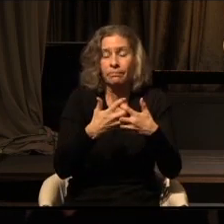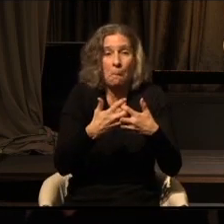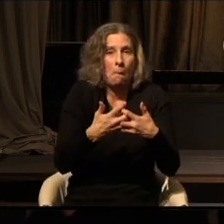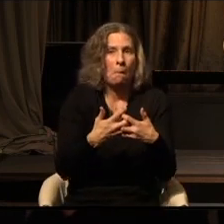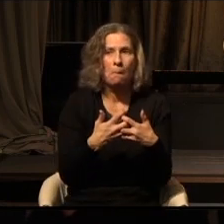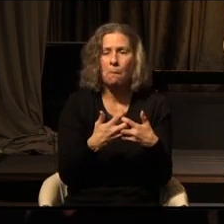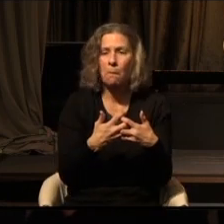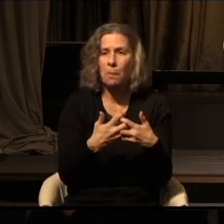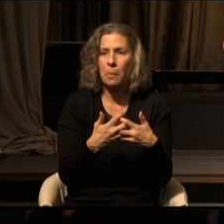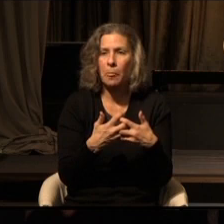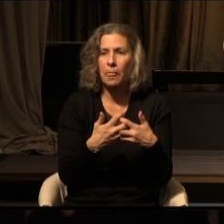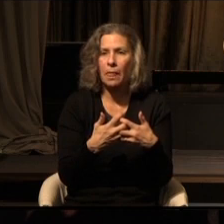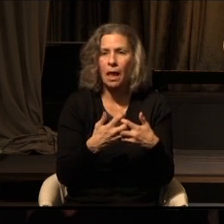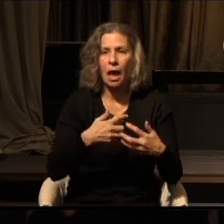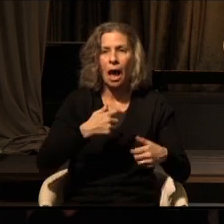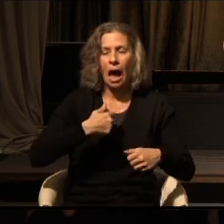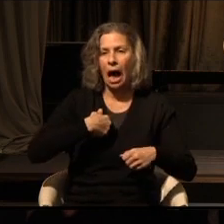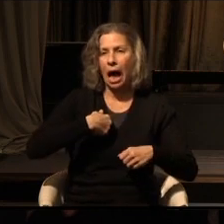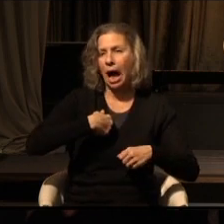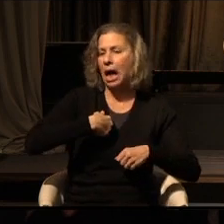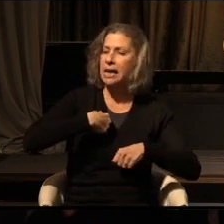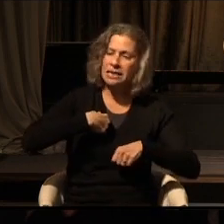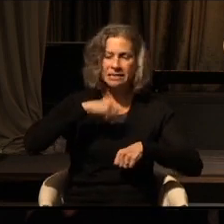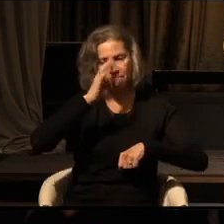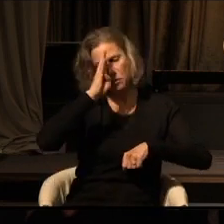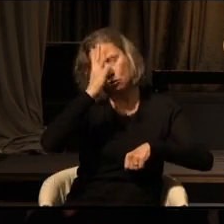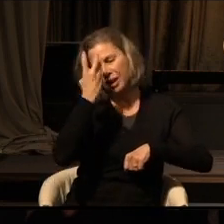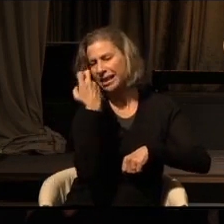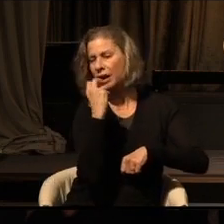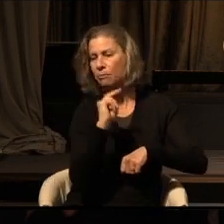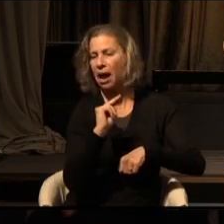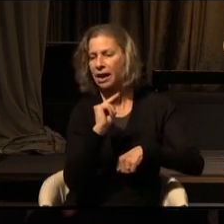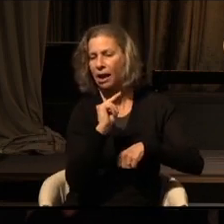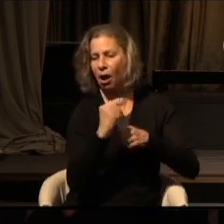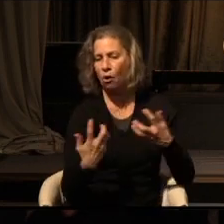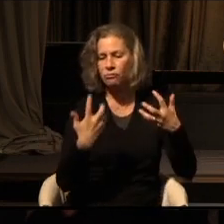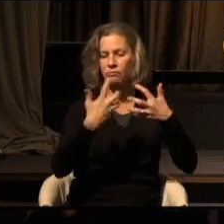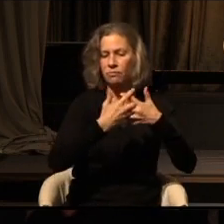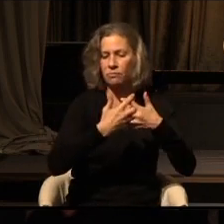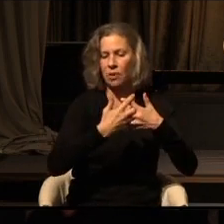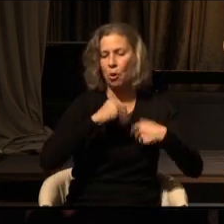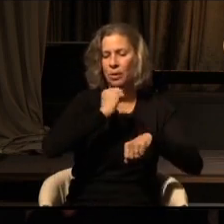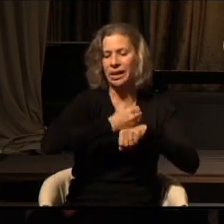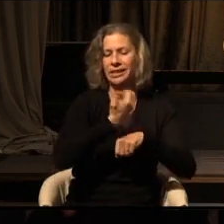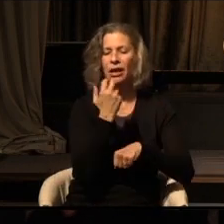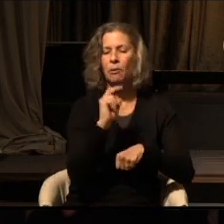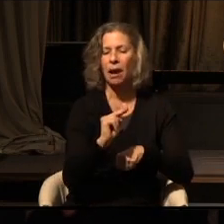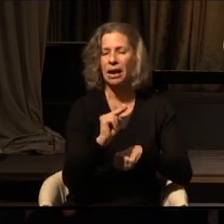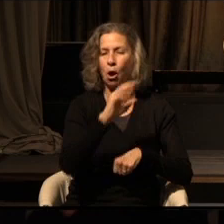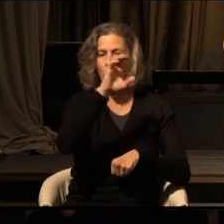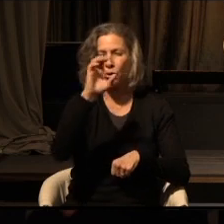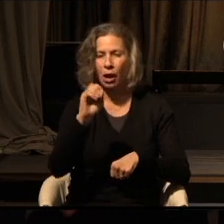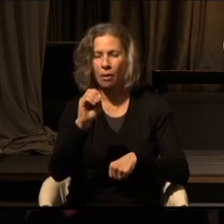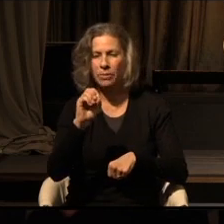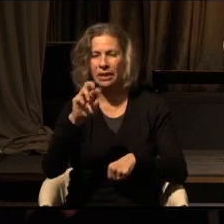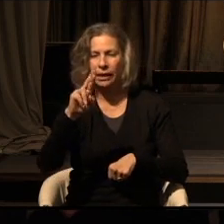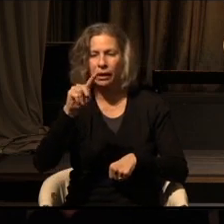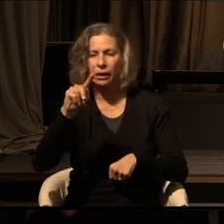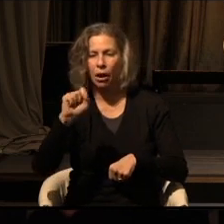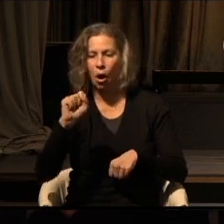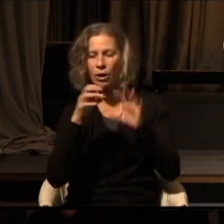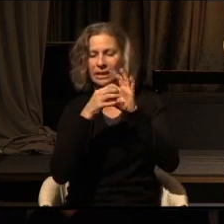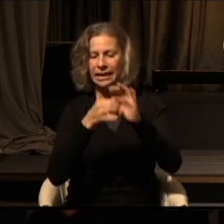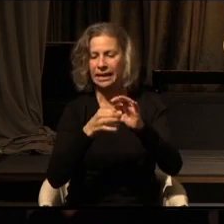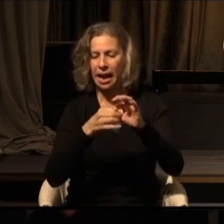I created my sense of belonging when I created my company, Mela Arts Connect. When I changed my title